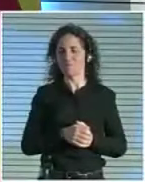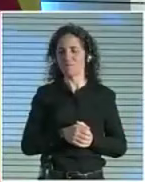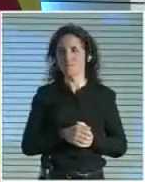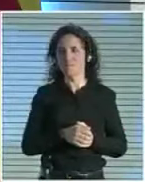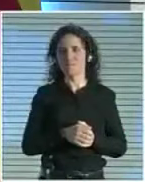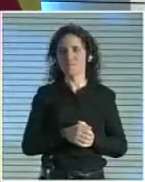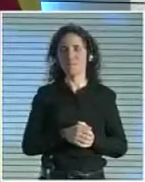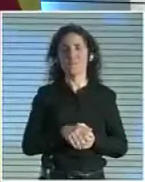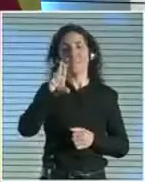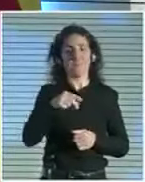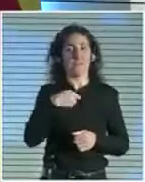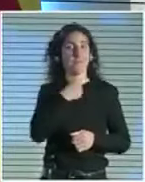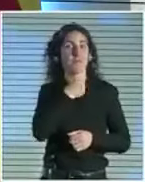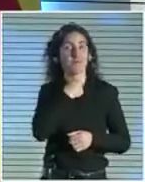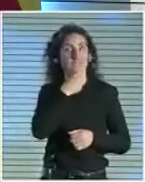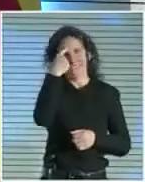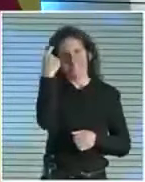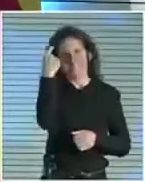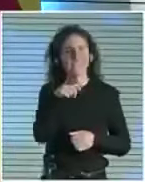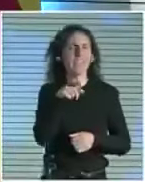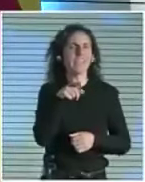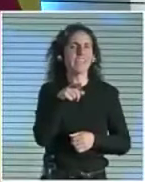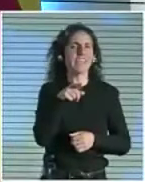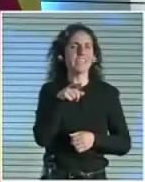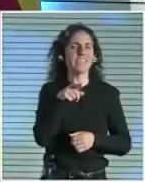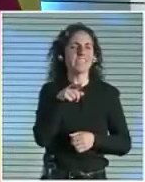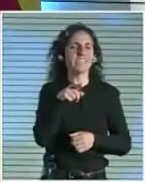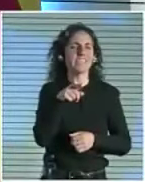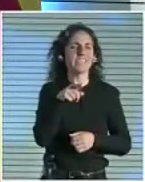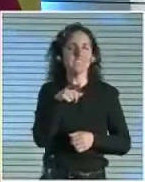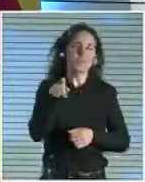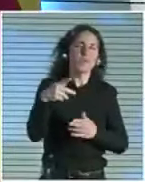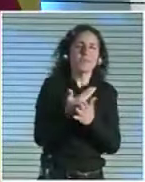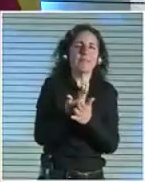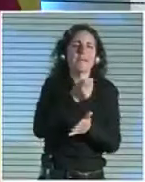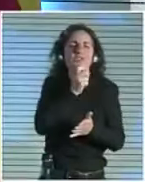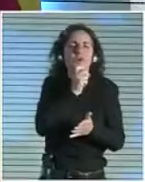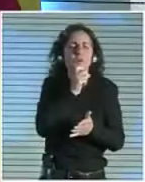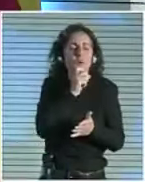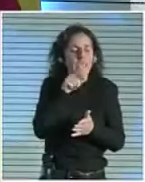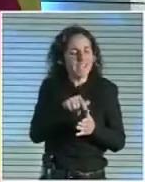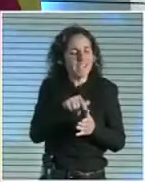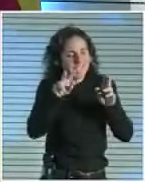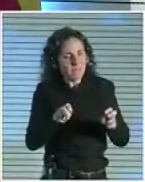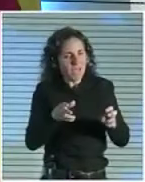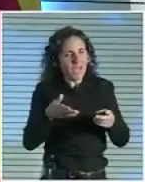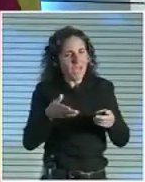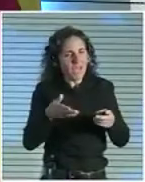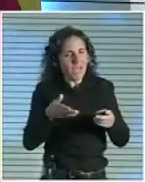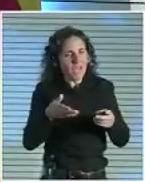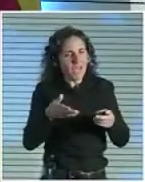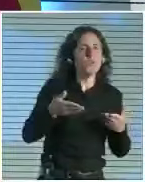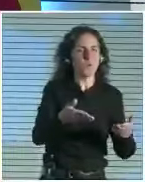a sustainability dimension in governance, which is right now helping us implementing